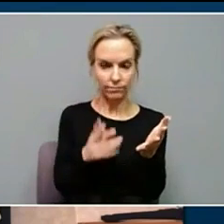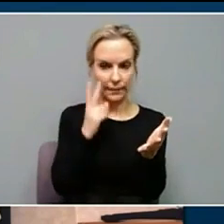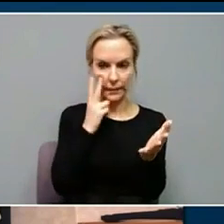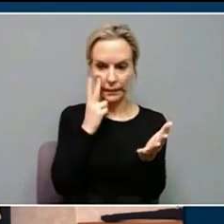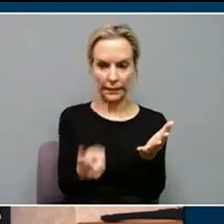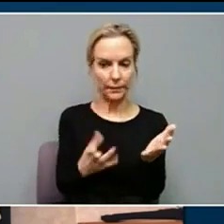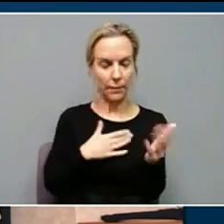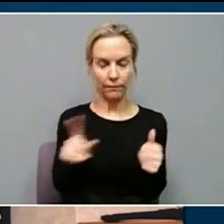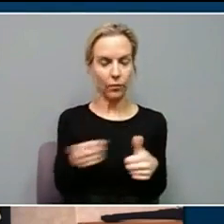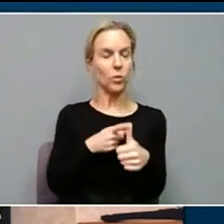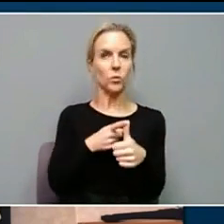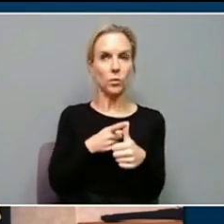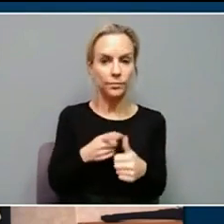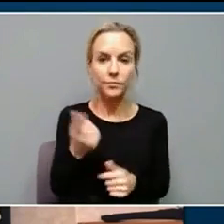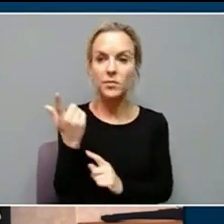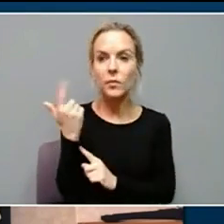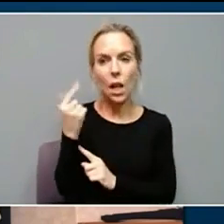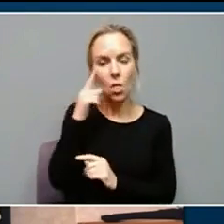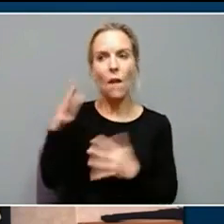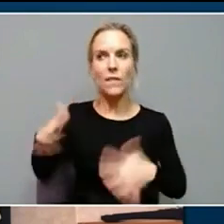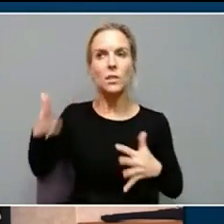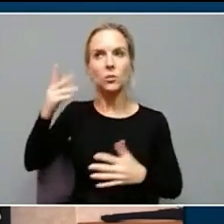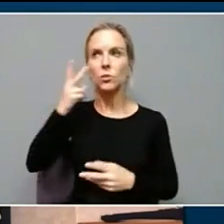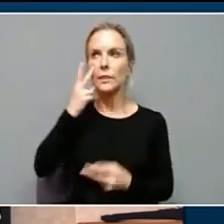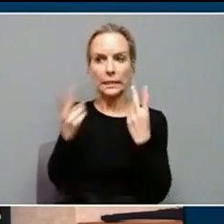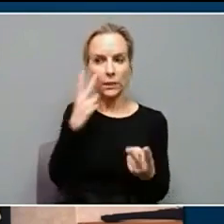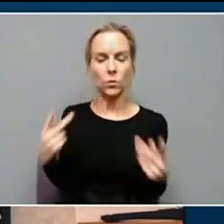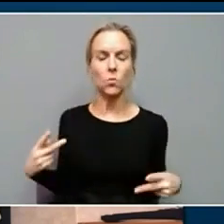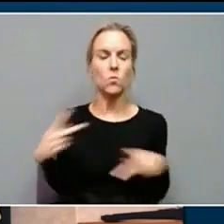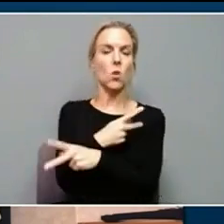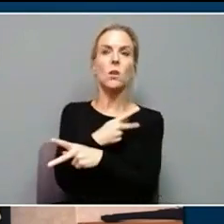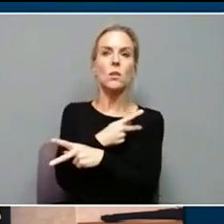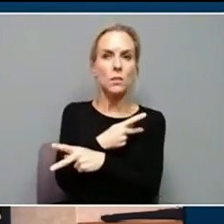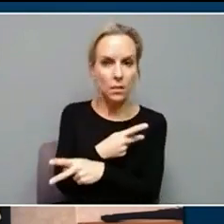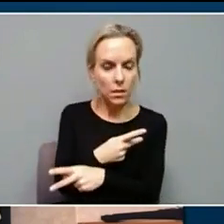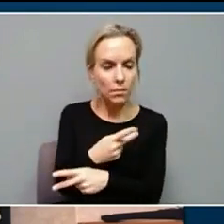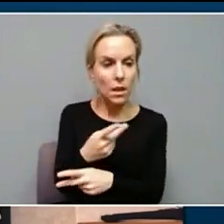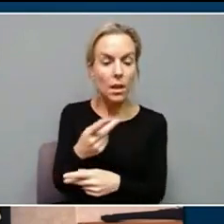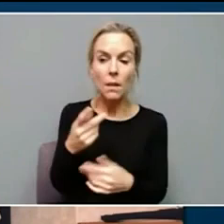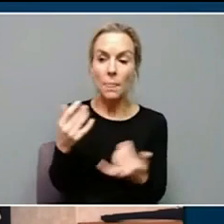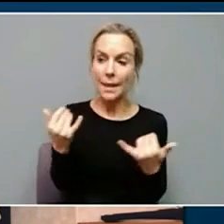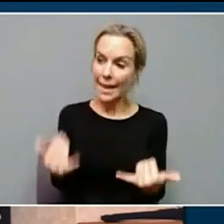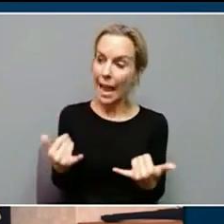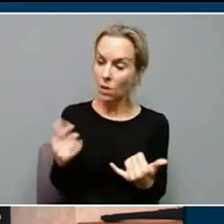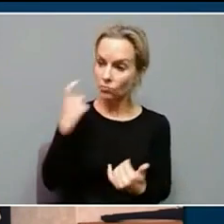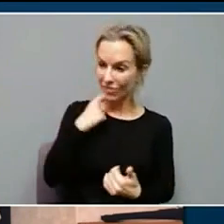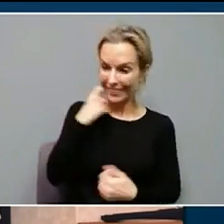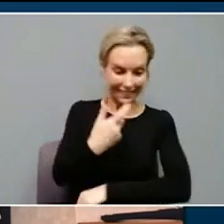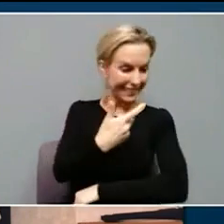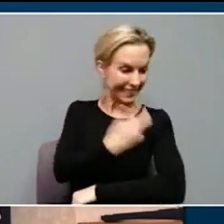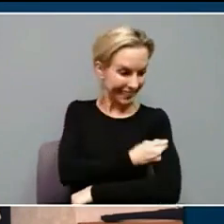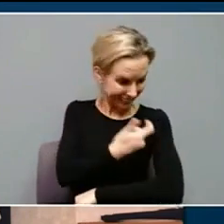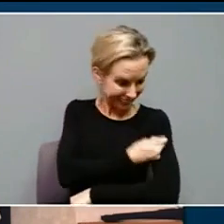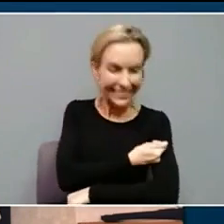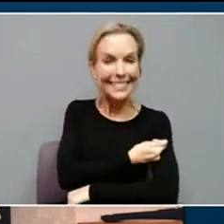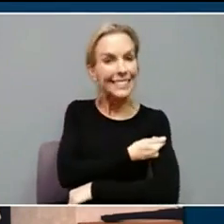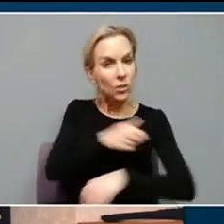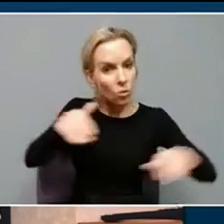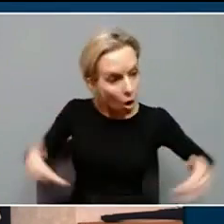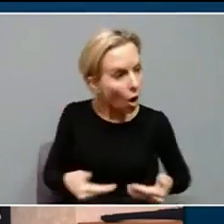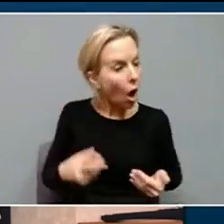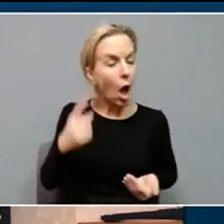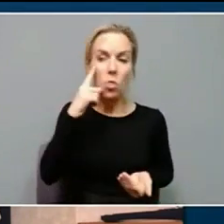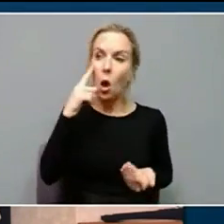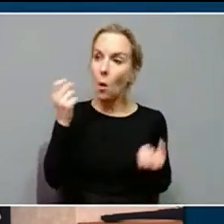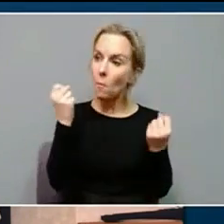that we had seen the worst of it, especially with the introduction of vaccines. And once we all got vaccinated, I thought that a lot